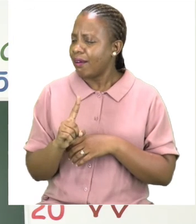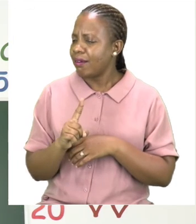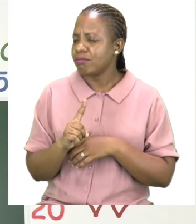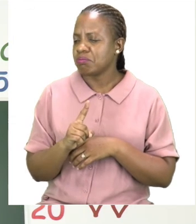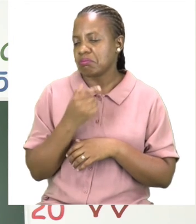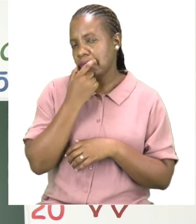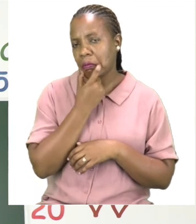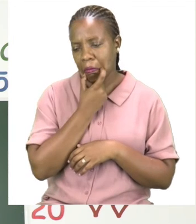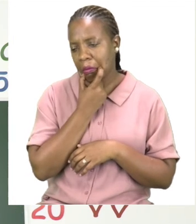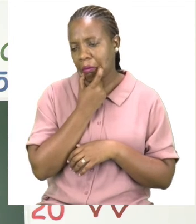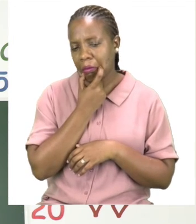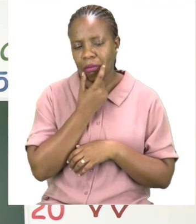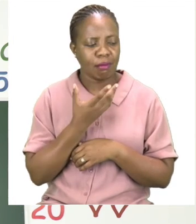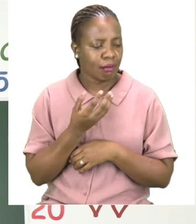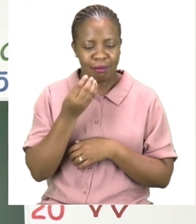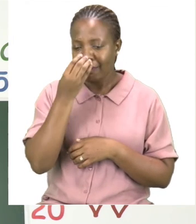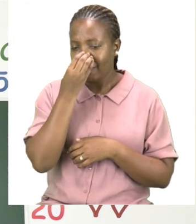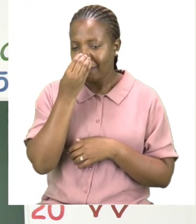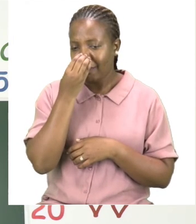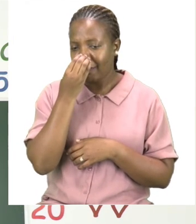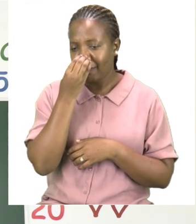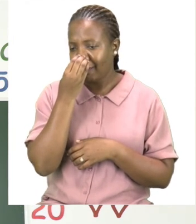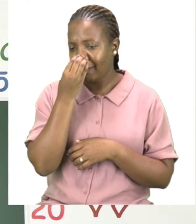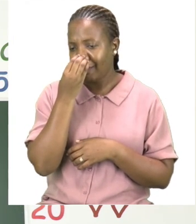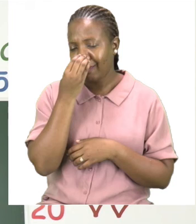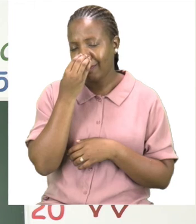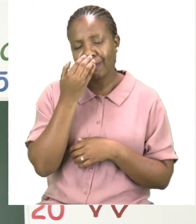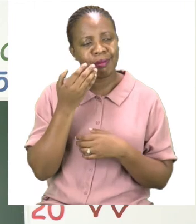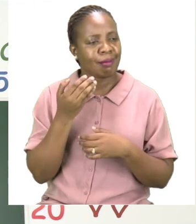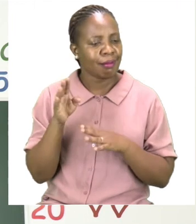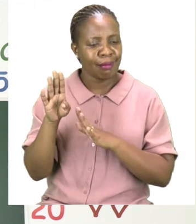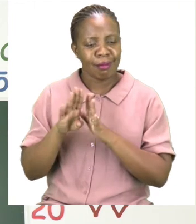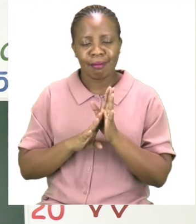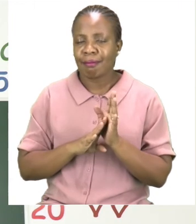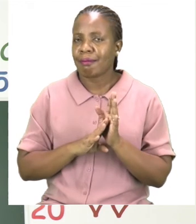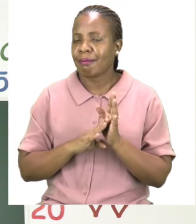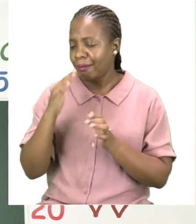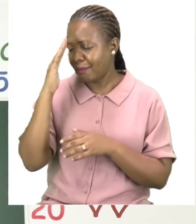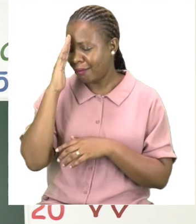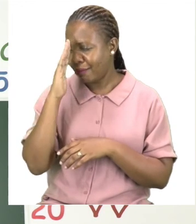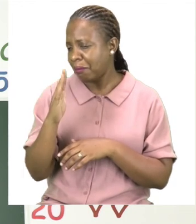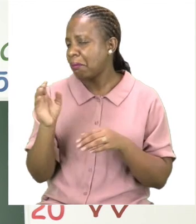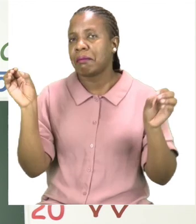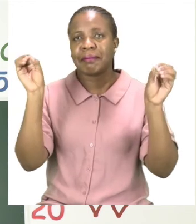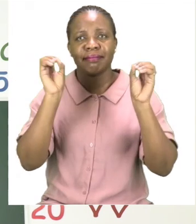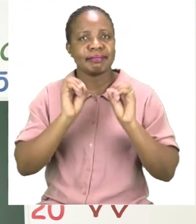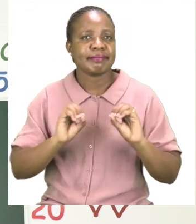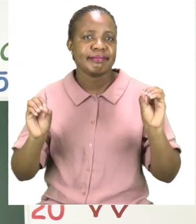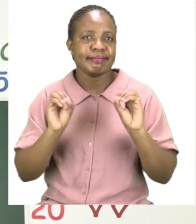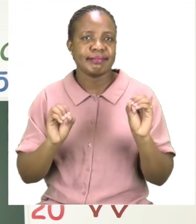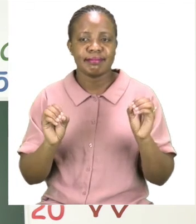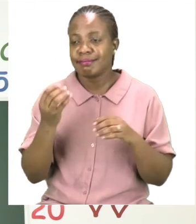sad. Sashi didn't come to say goodbye or hello today. Sashi, are you mad